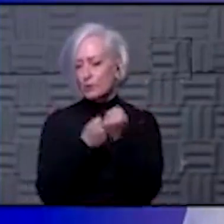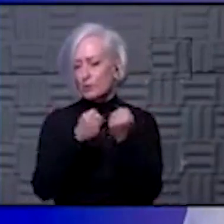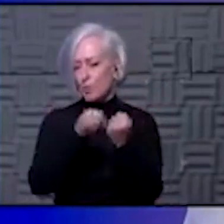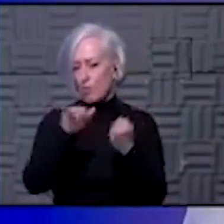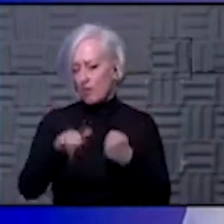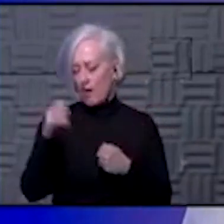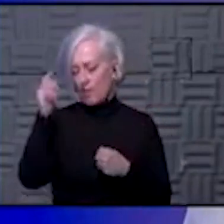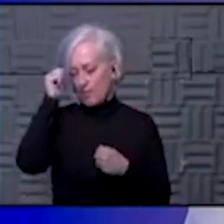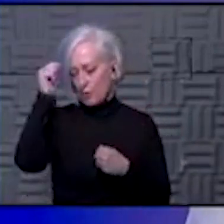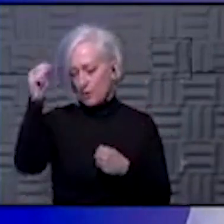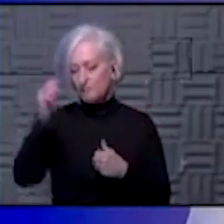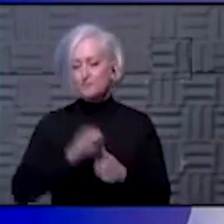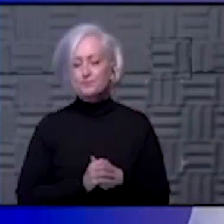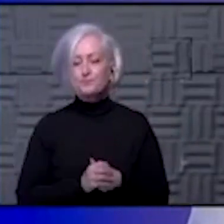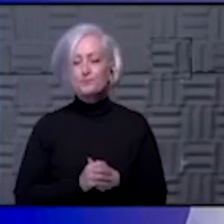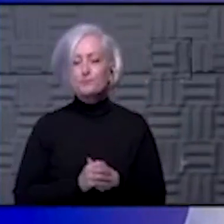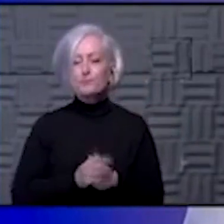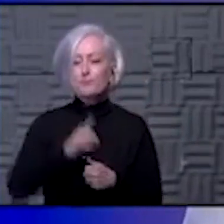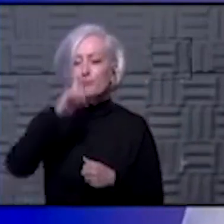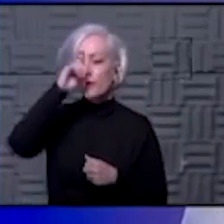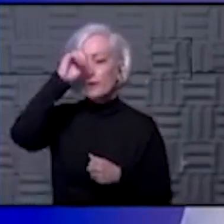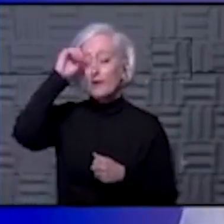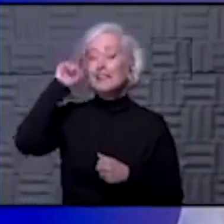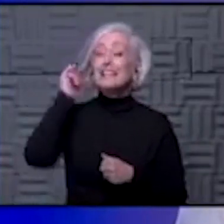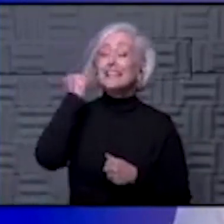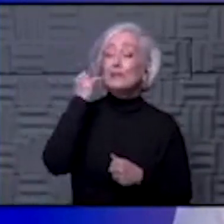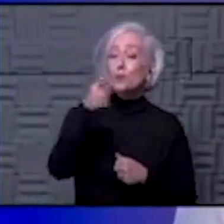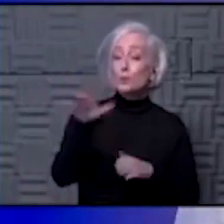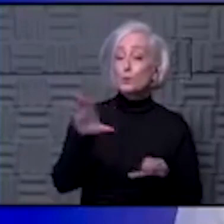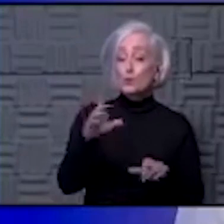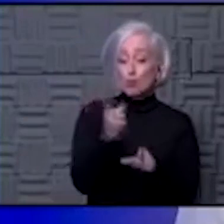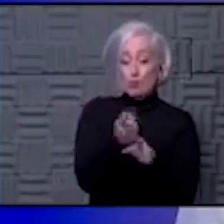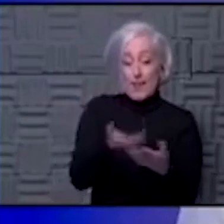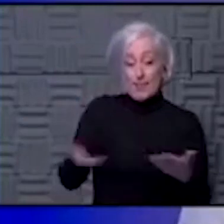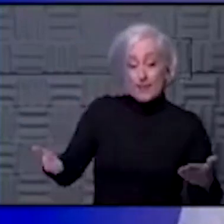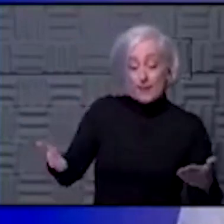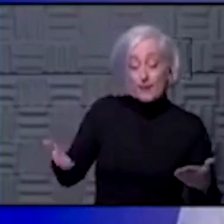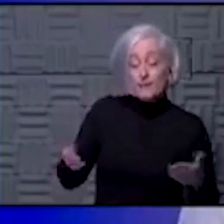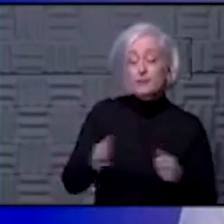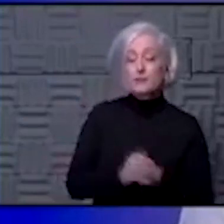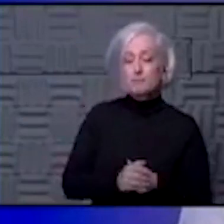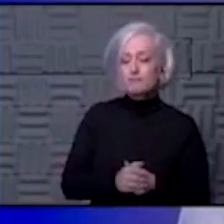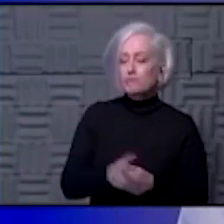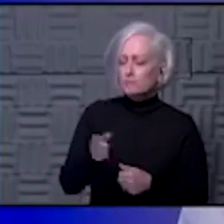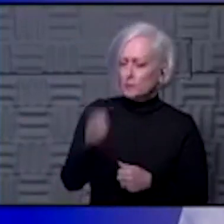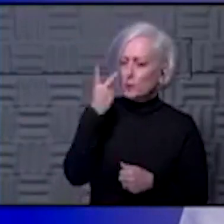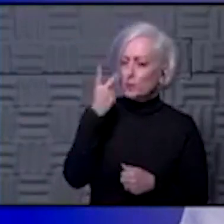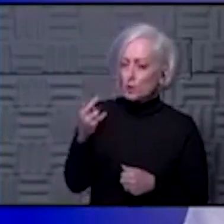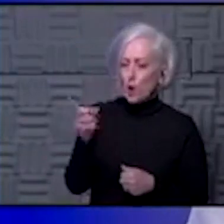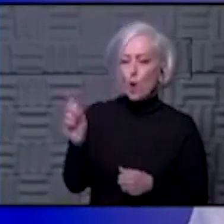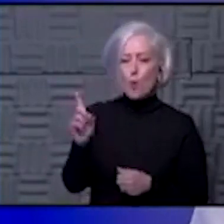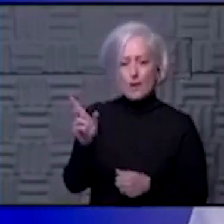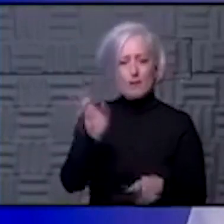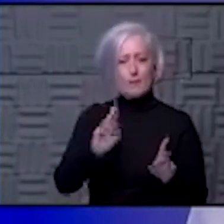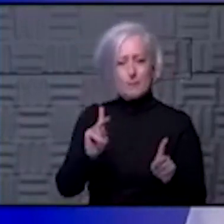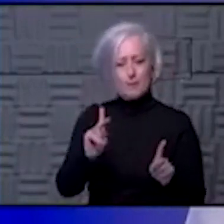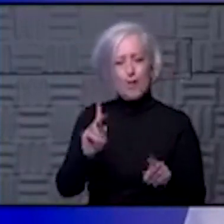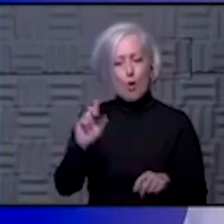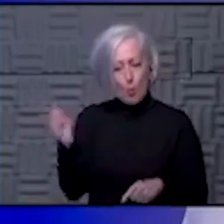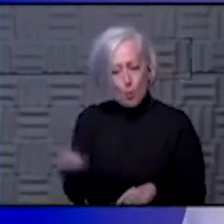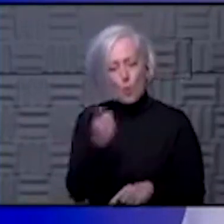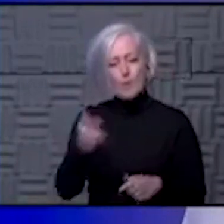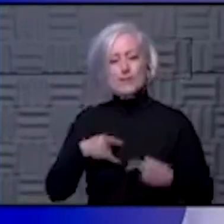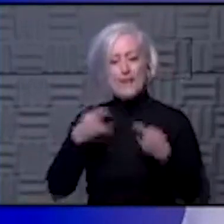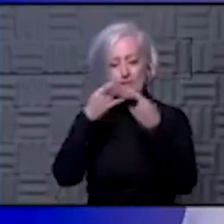that, just as you said, if we are doing those right things, where you saw the masking, you can do some of these activities